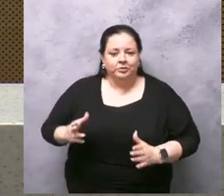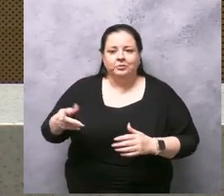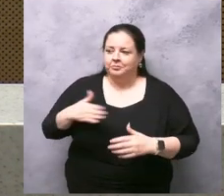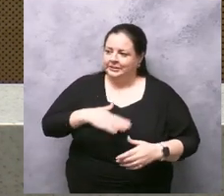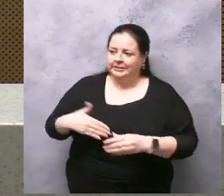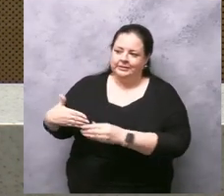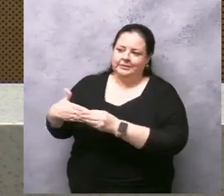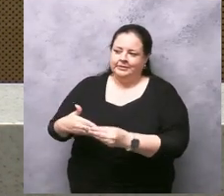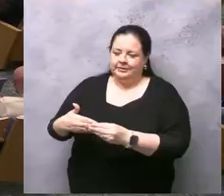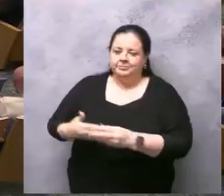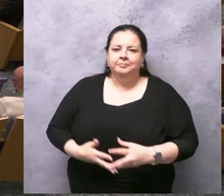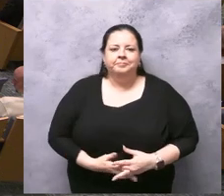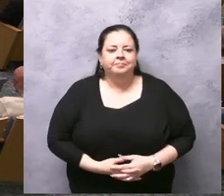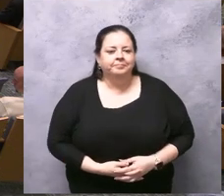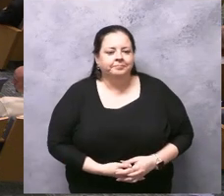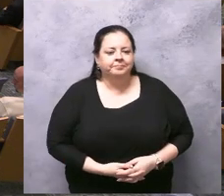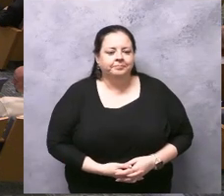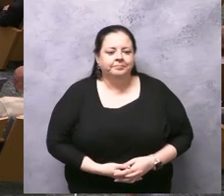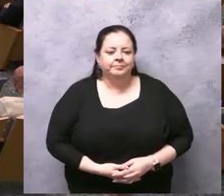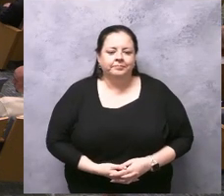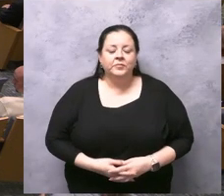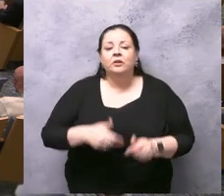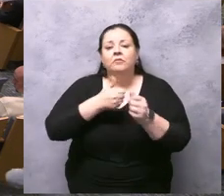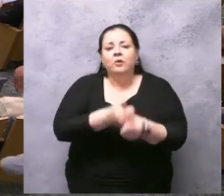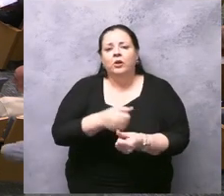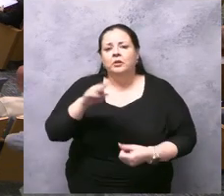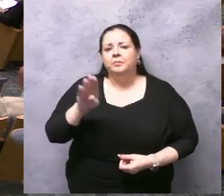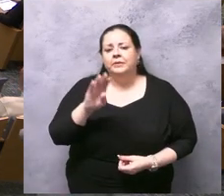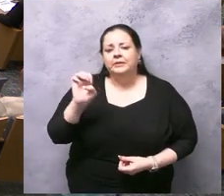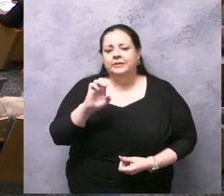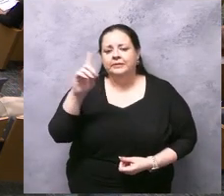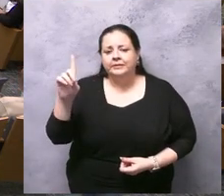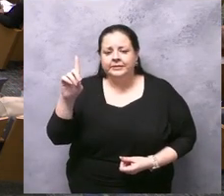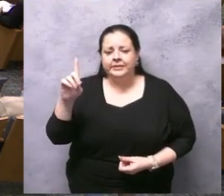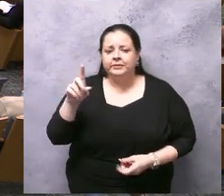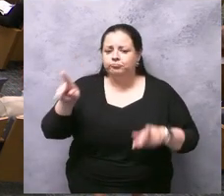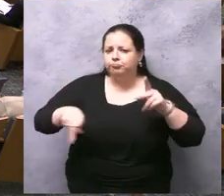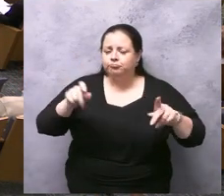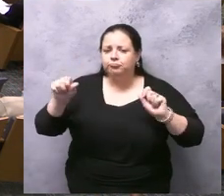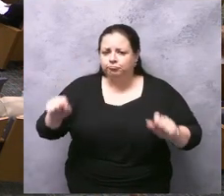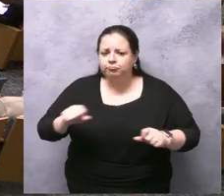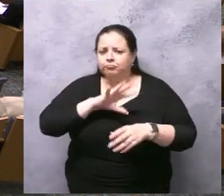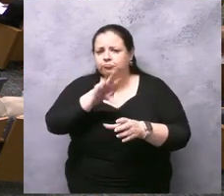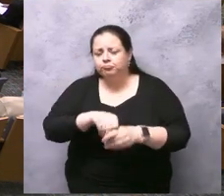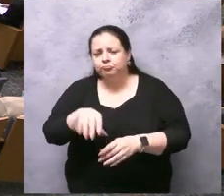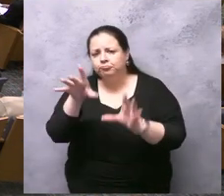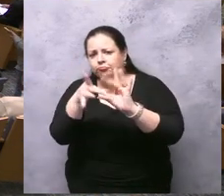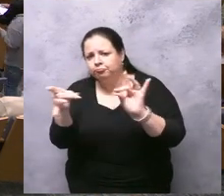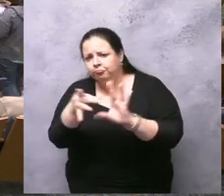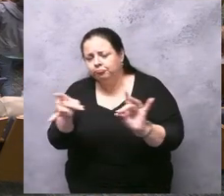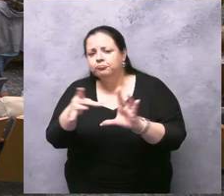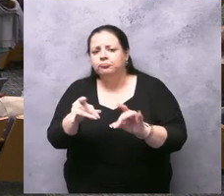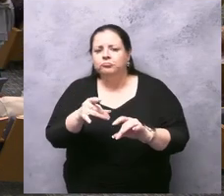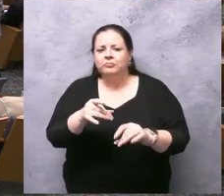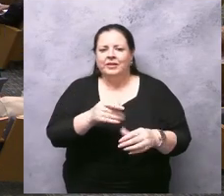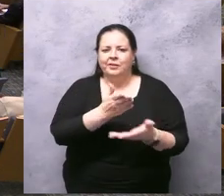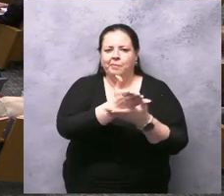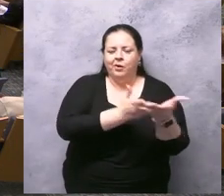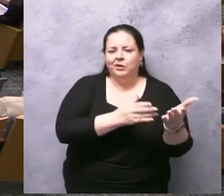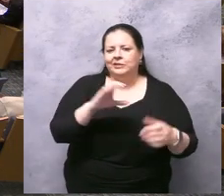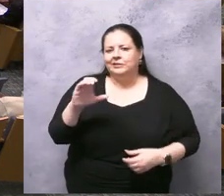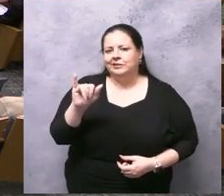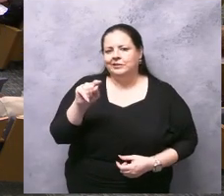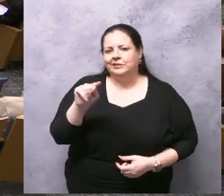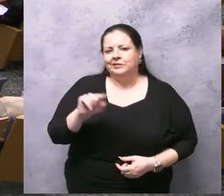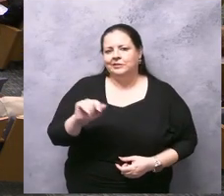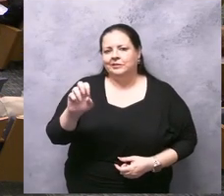please. Per BED local, patrons may address the board during the regular board meeting under citizen participation on any matters of interest